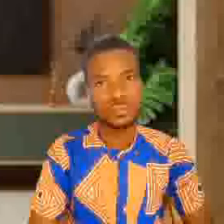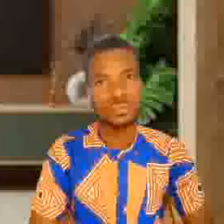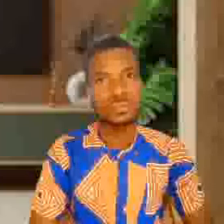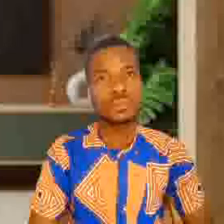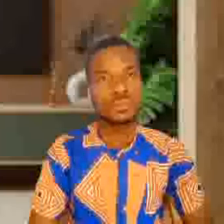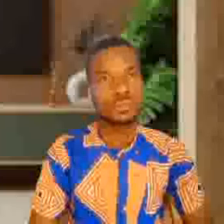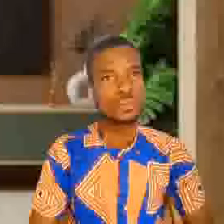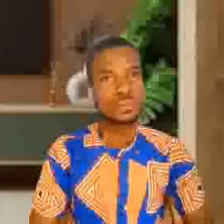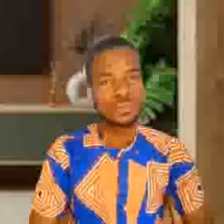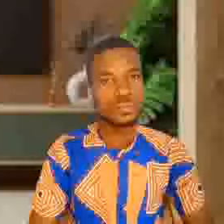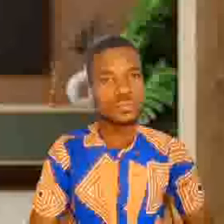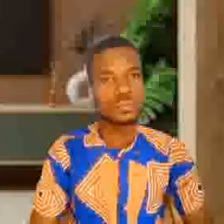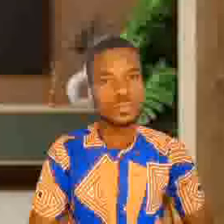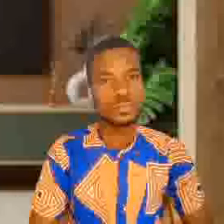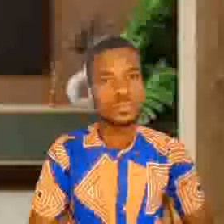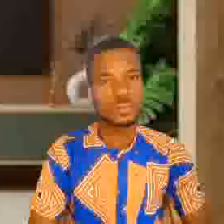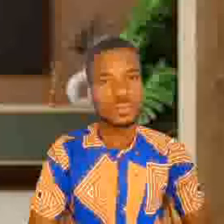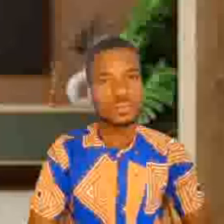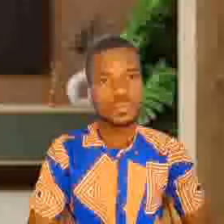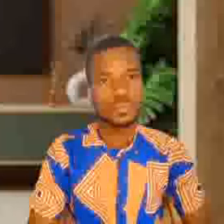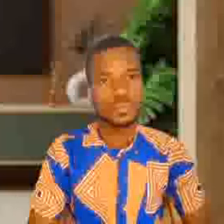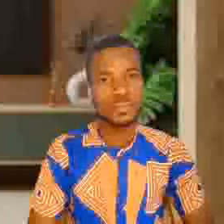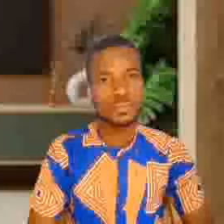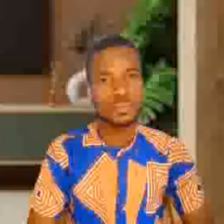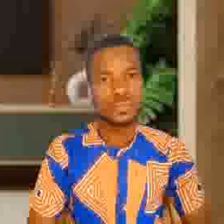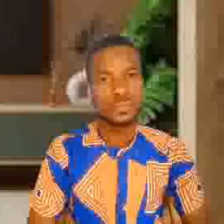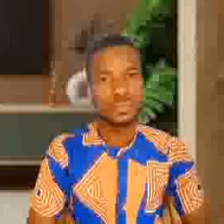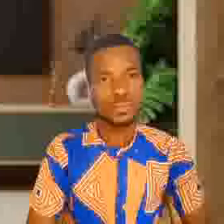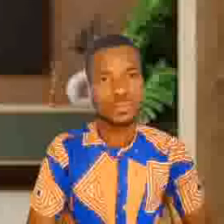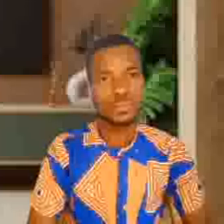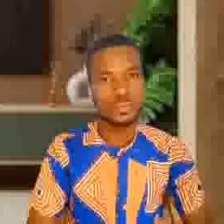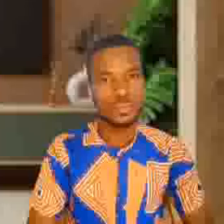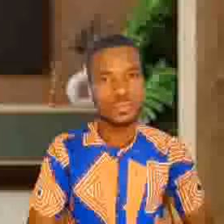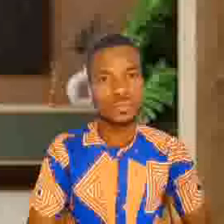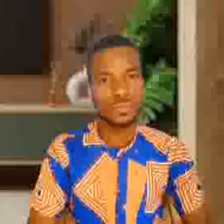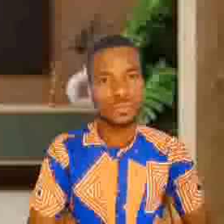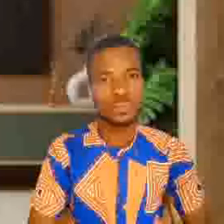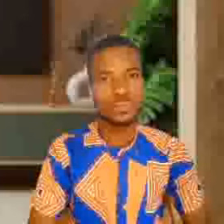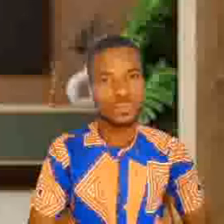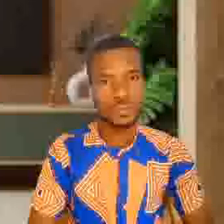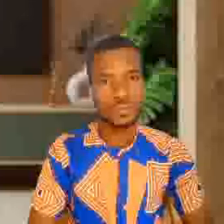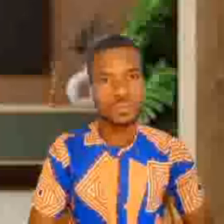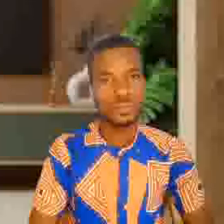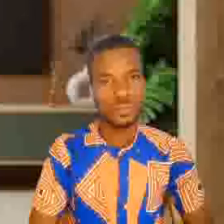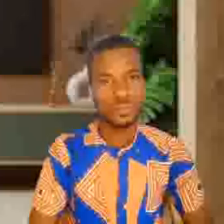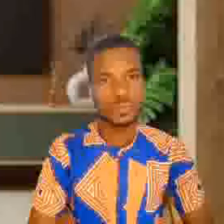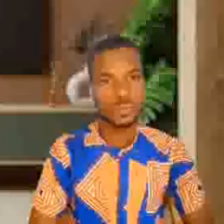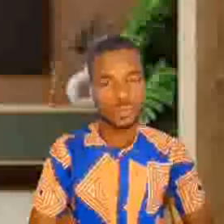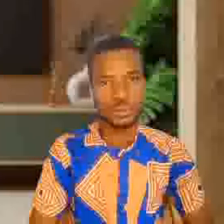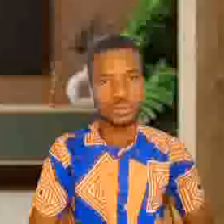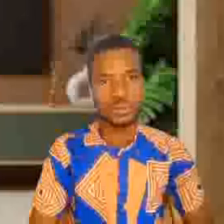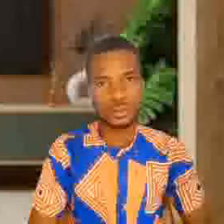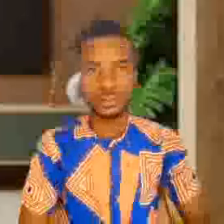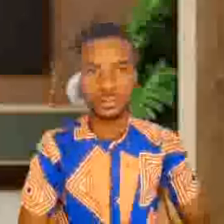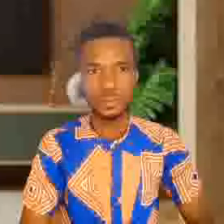prayed June. In June, God now told me, it was very clear. He said, I can see